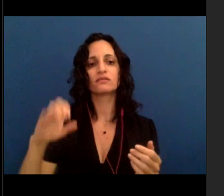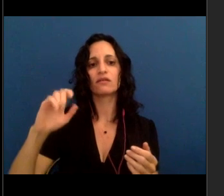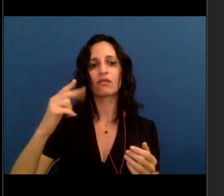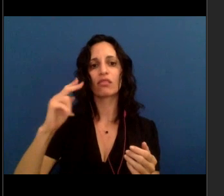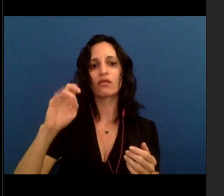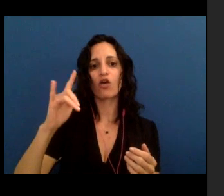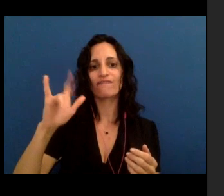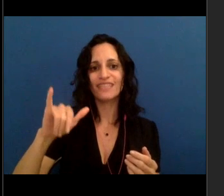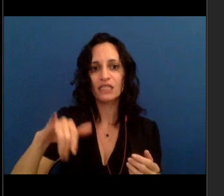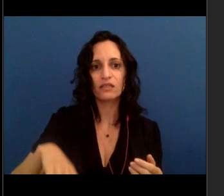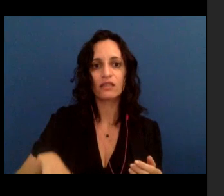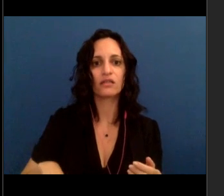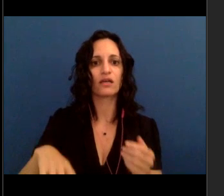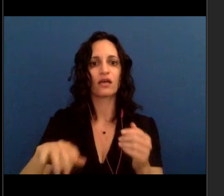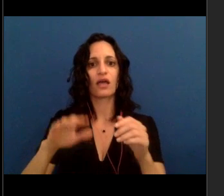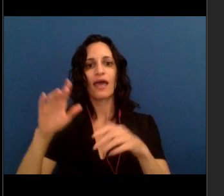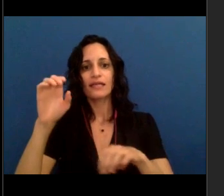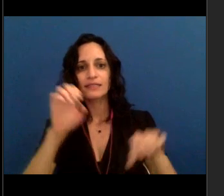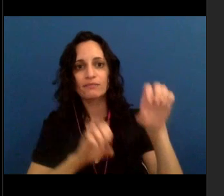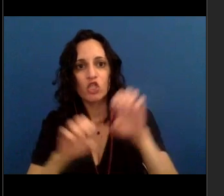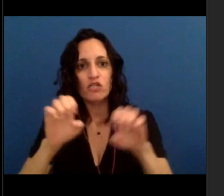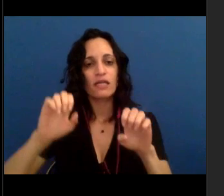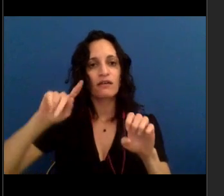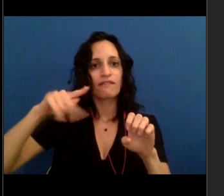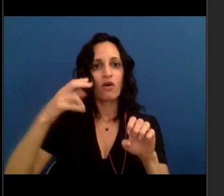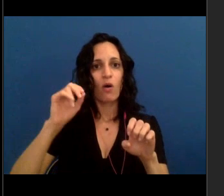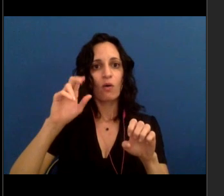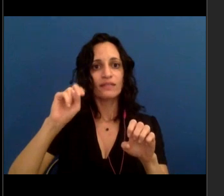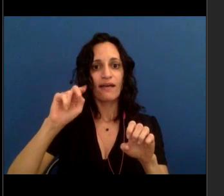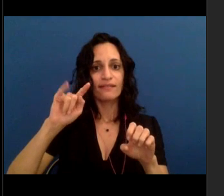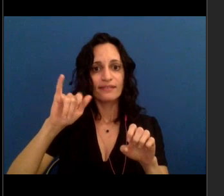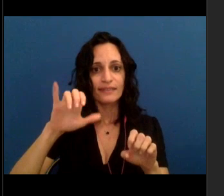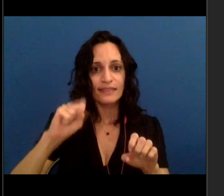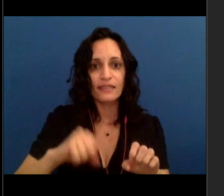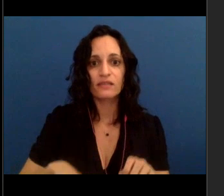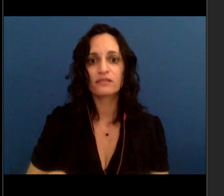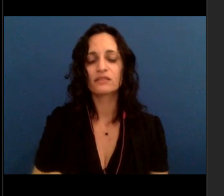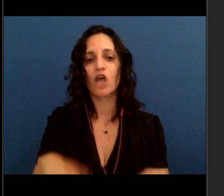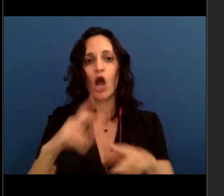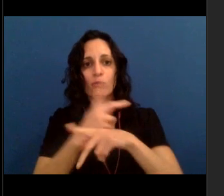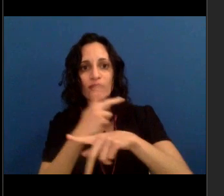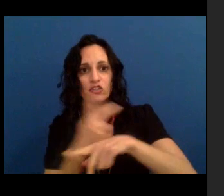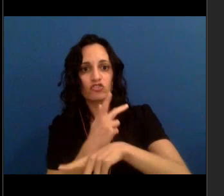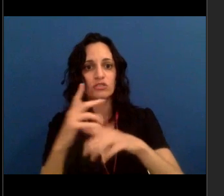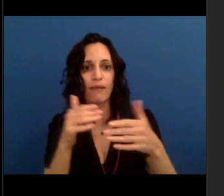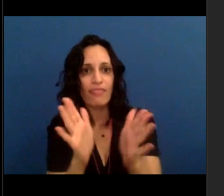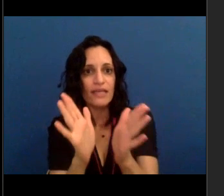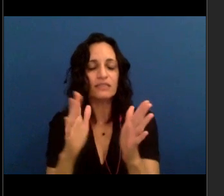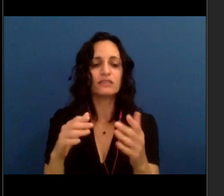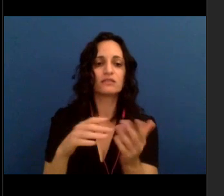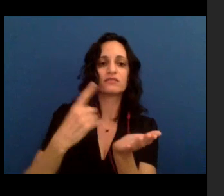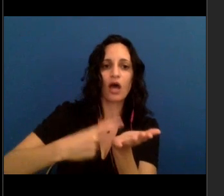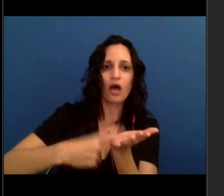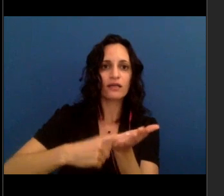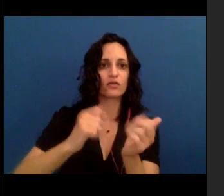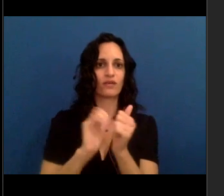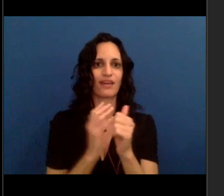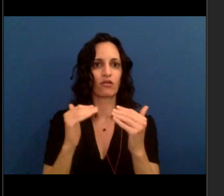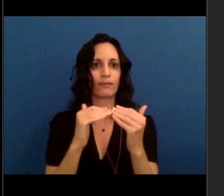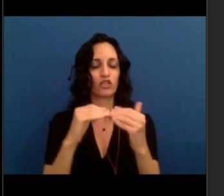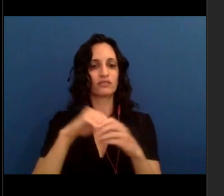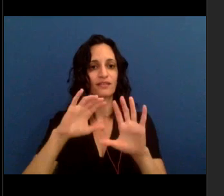computational methods, where again, we're reading about the research, talking about it with other people in the class, doing whatever that specific method is,